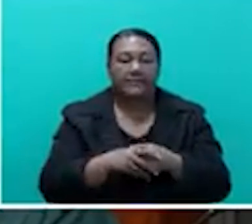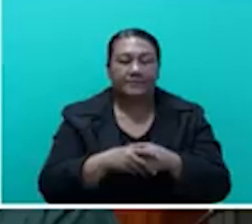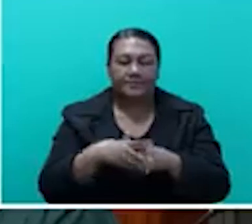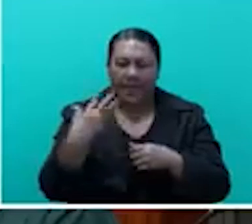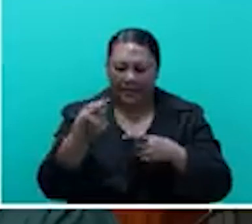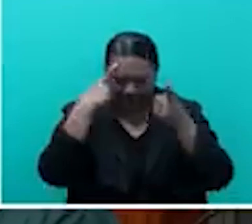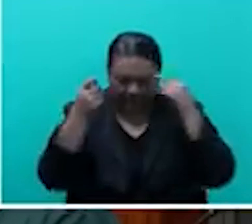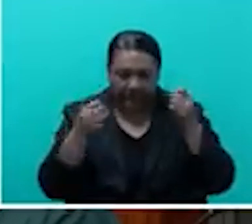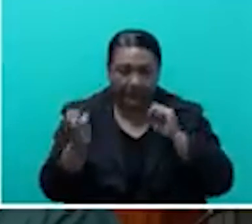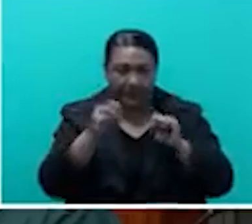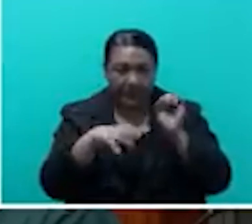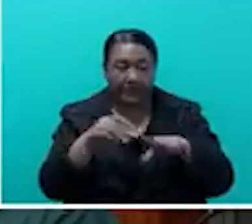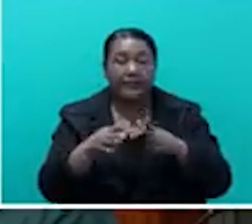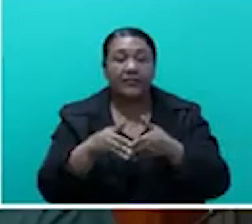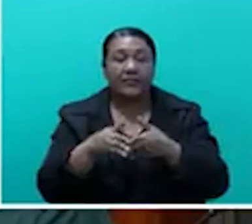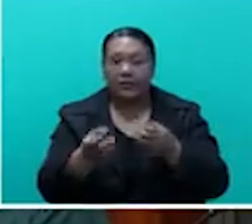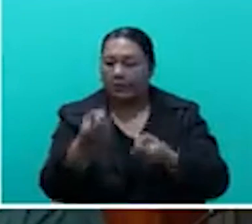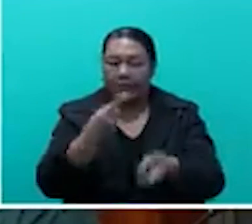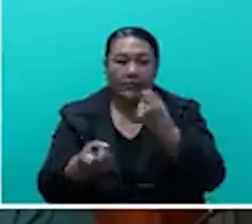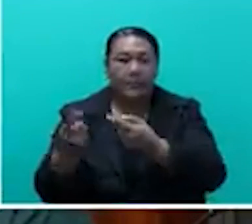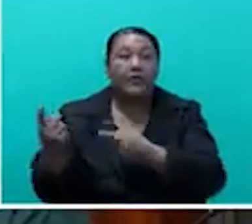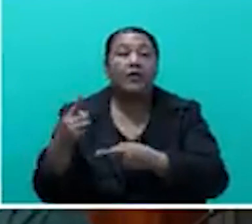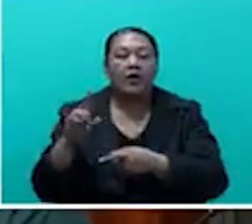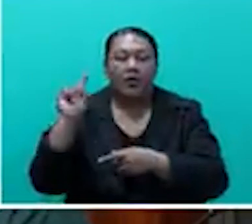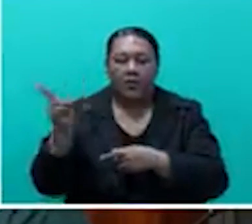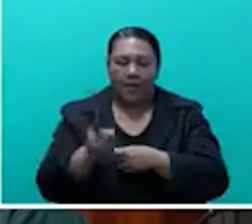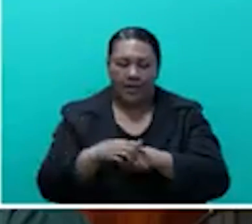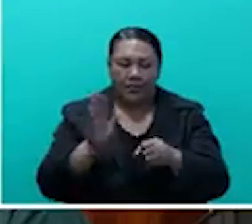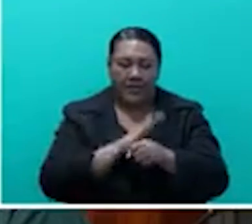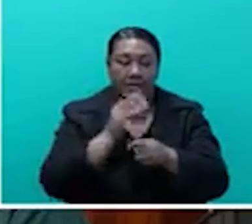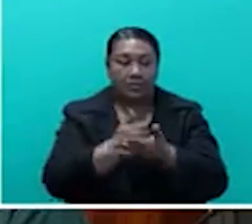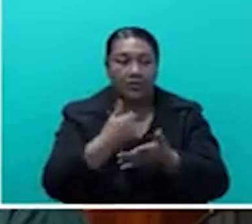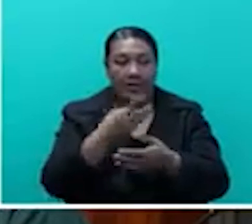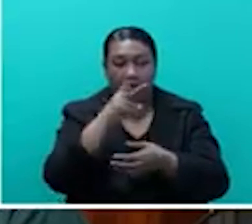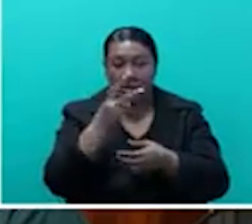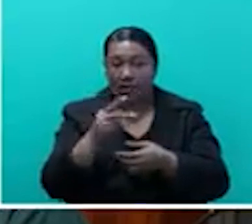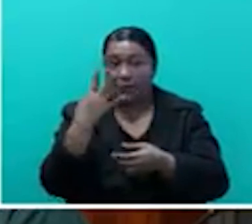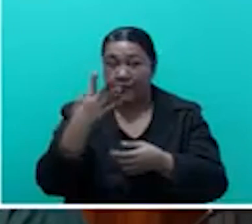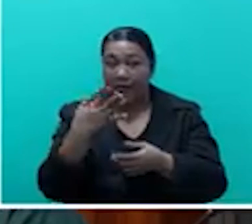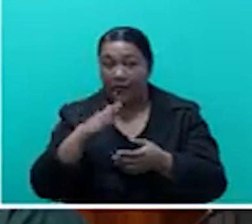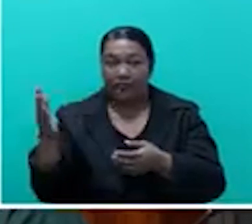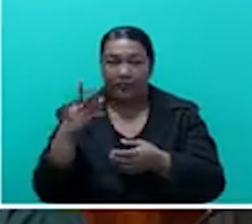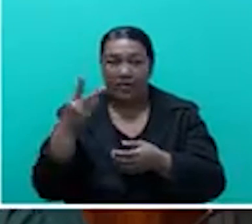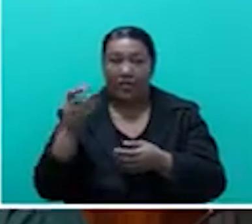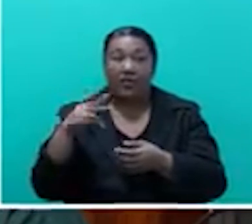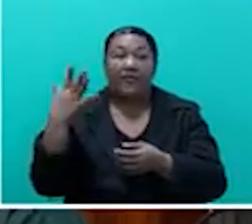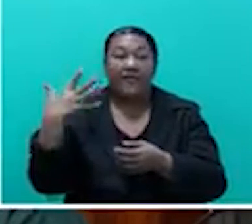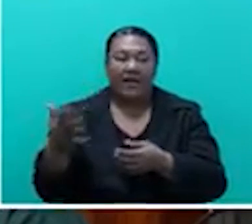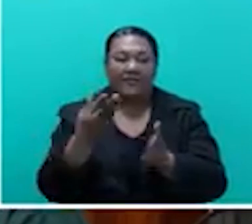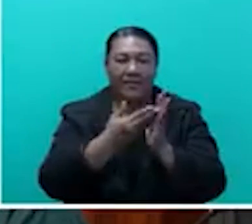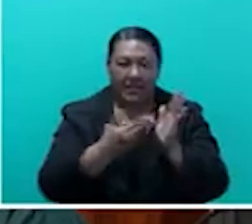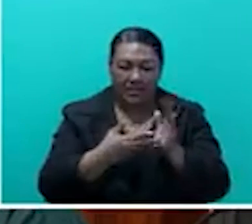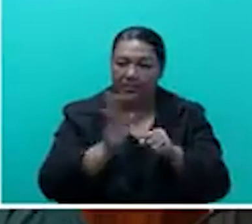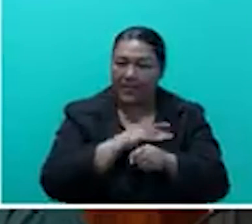to also be job creators. In the 24-25 budget, 30 TSLS-sponsored graduates are